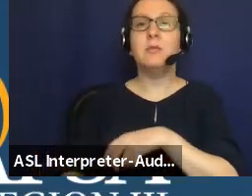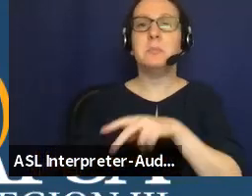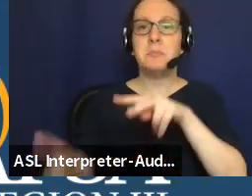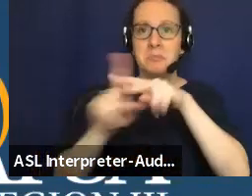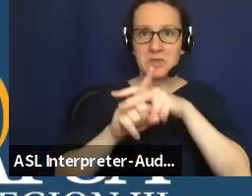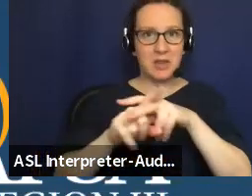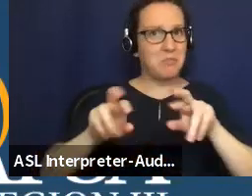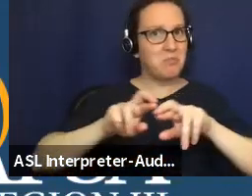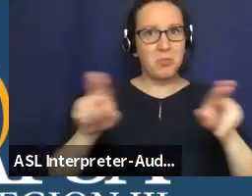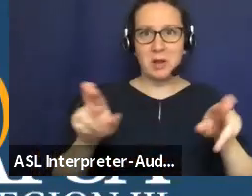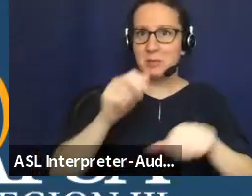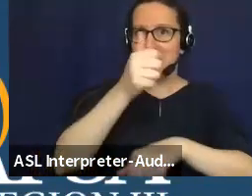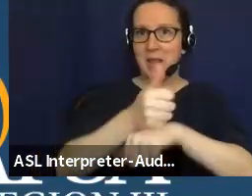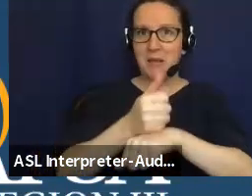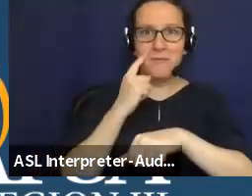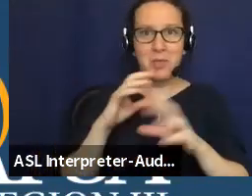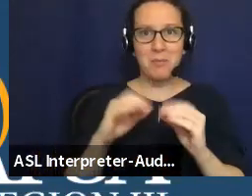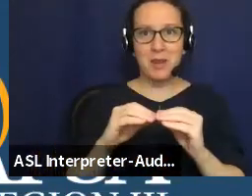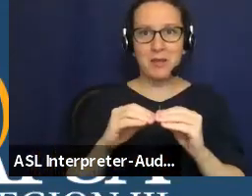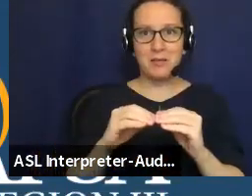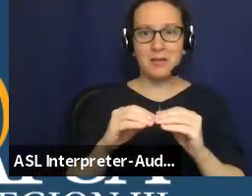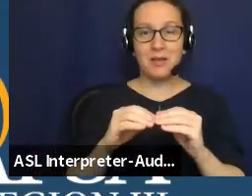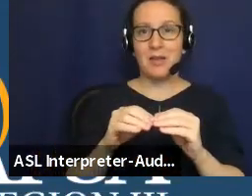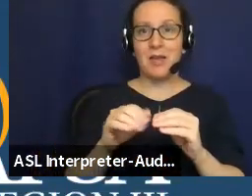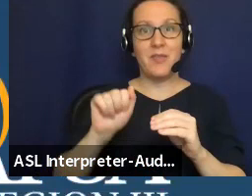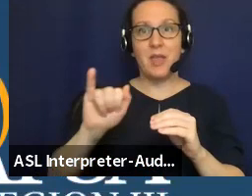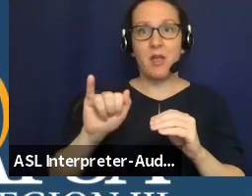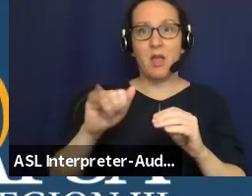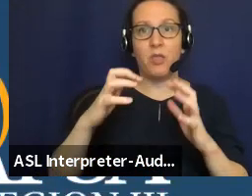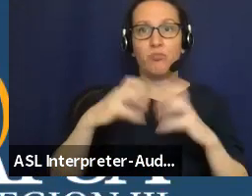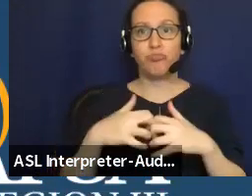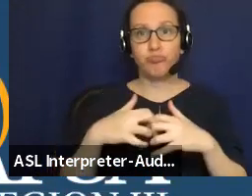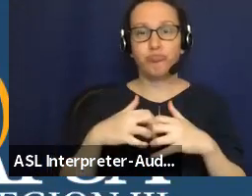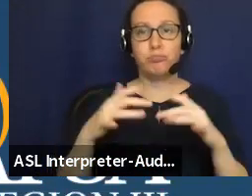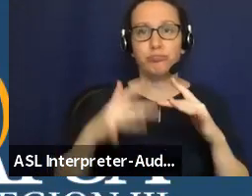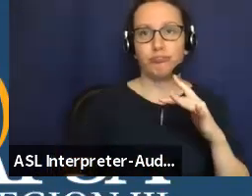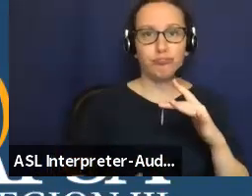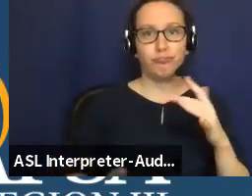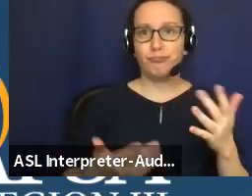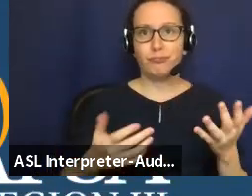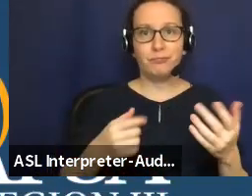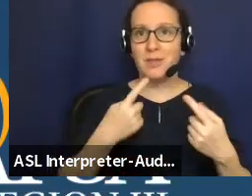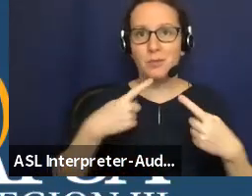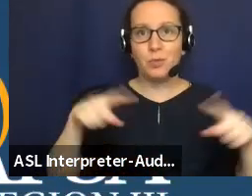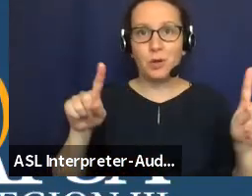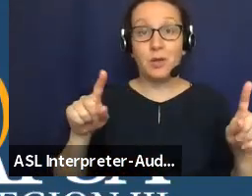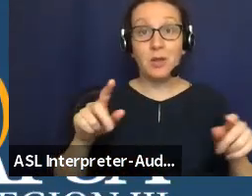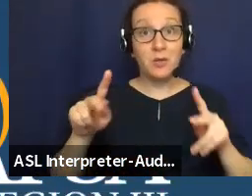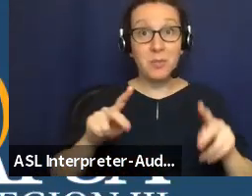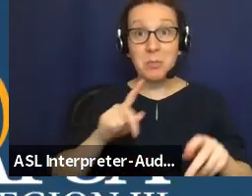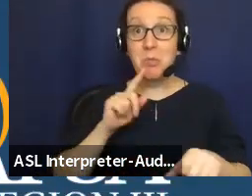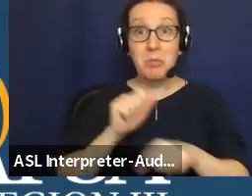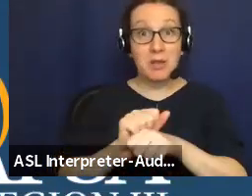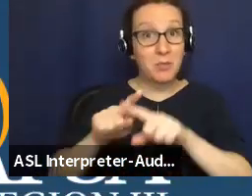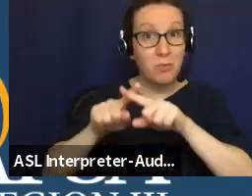you're ready to set up for your meeting and then it's just not working. And so when you have people that actually really